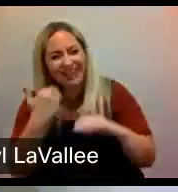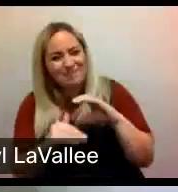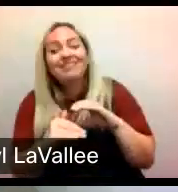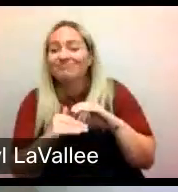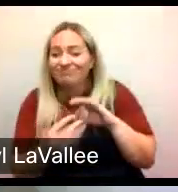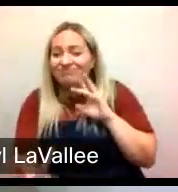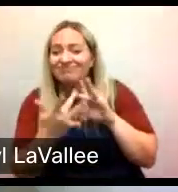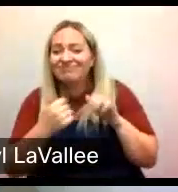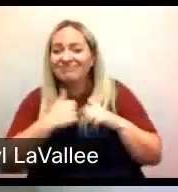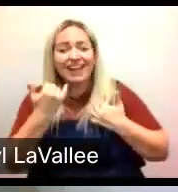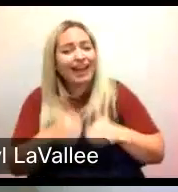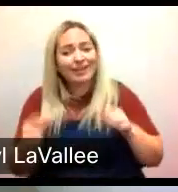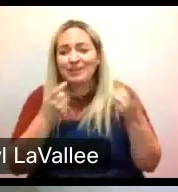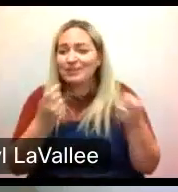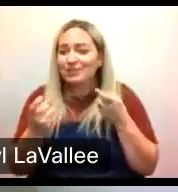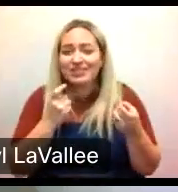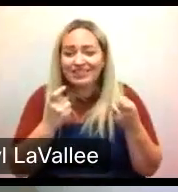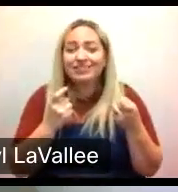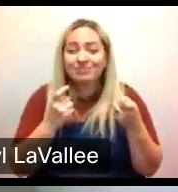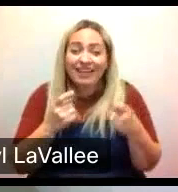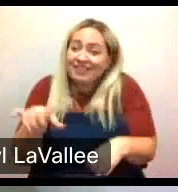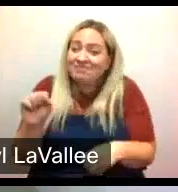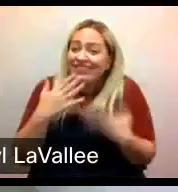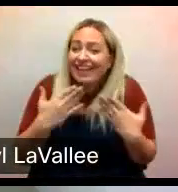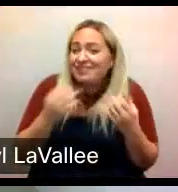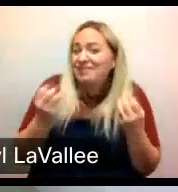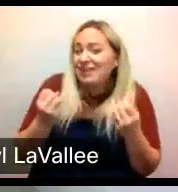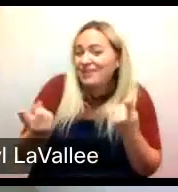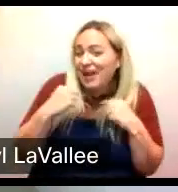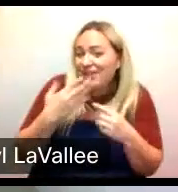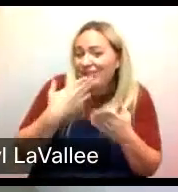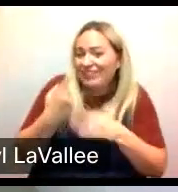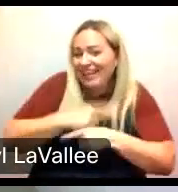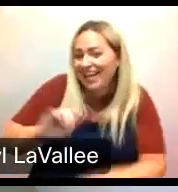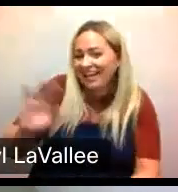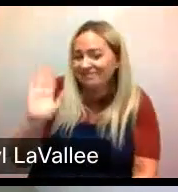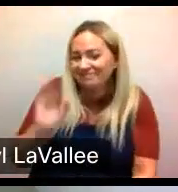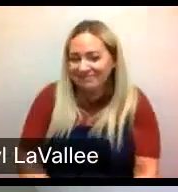free to connect with me if you have any questions. And yeah, thank you very much for coming. Have a great day, everybody.